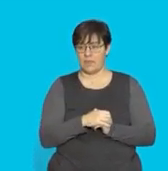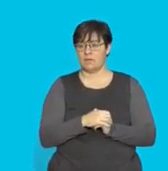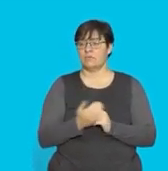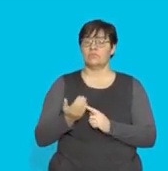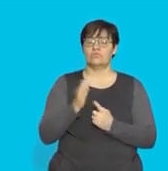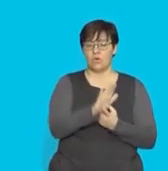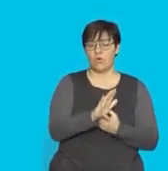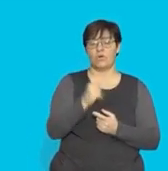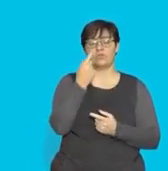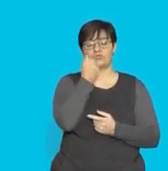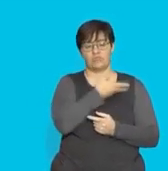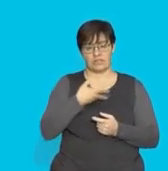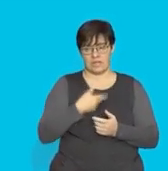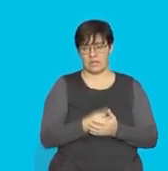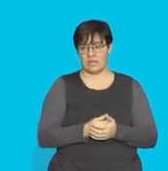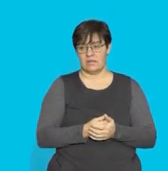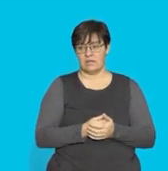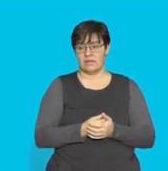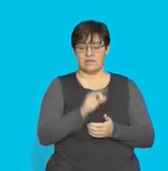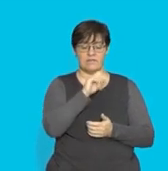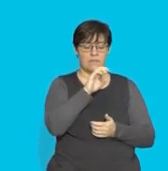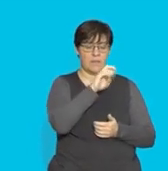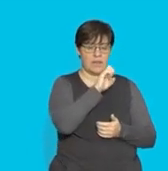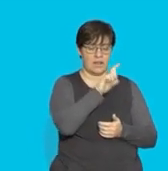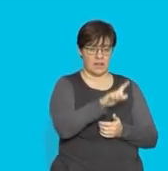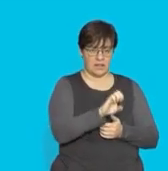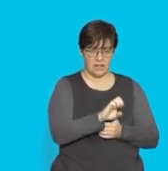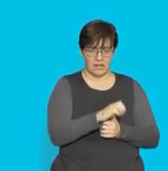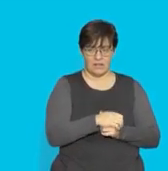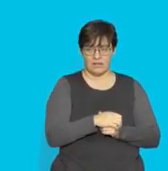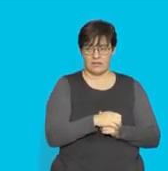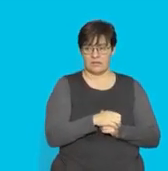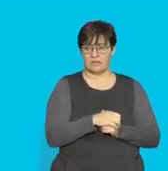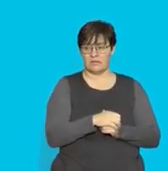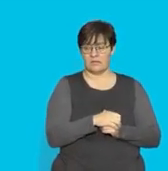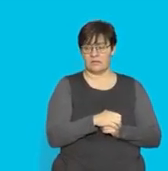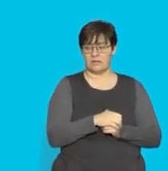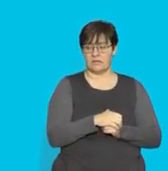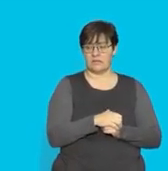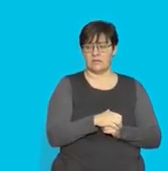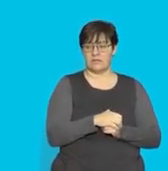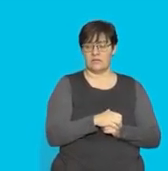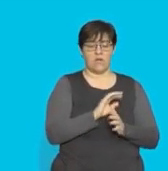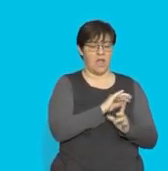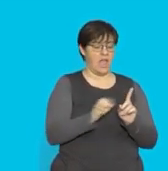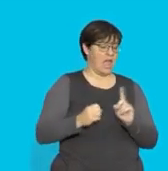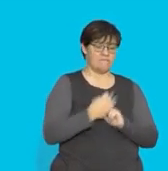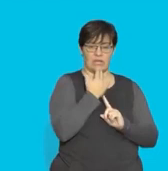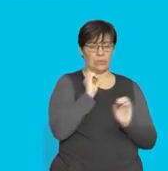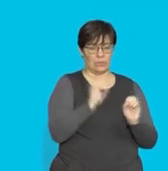the individuals. So we've got to indicate the gender, guys. So that's going to be a female that